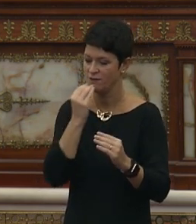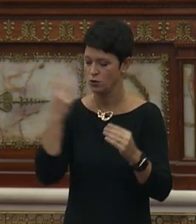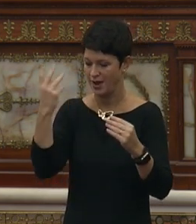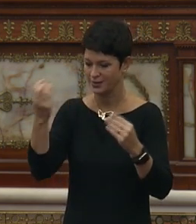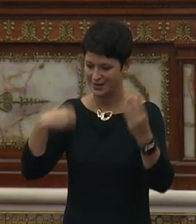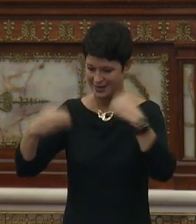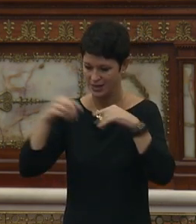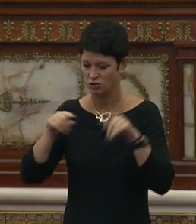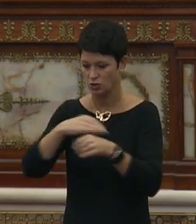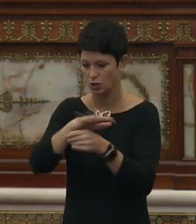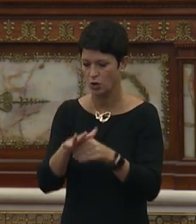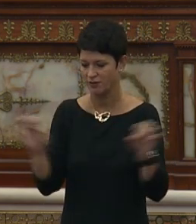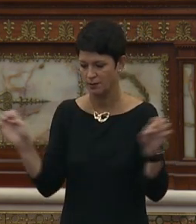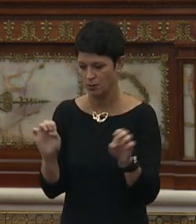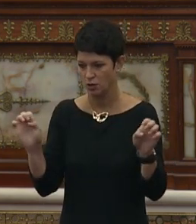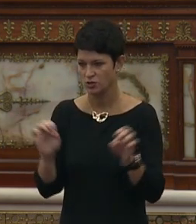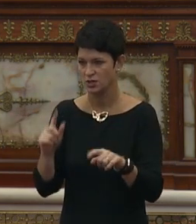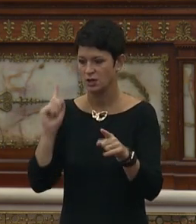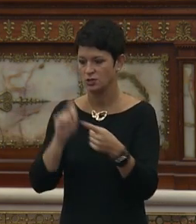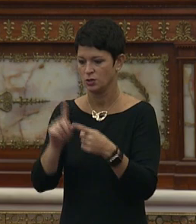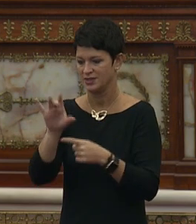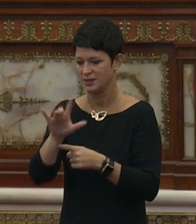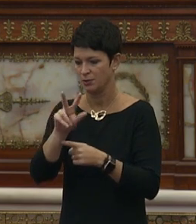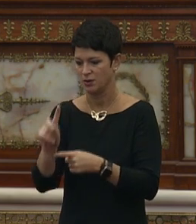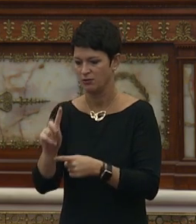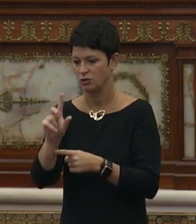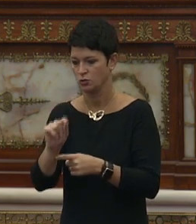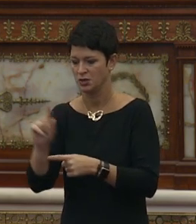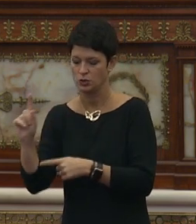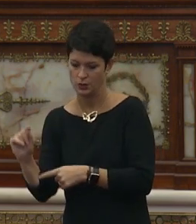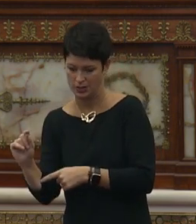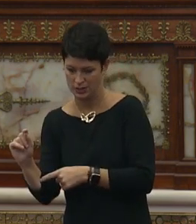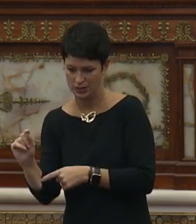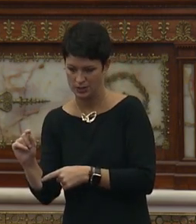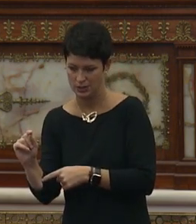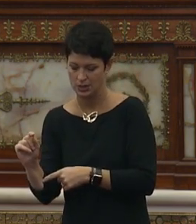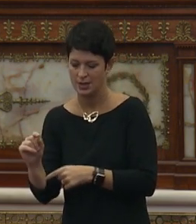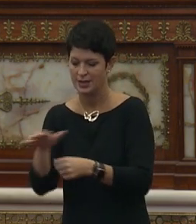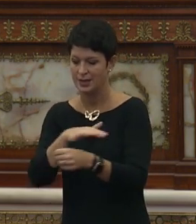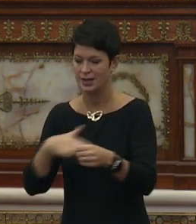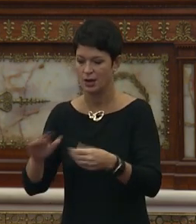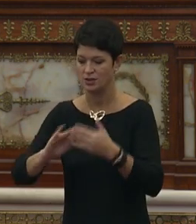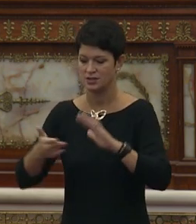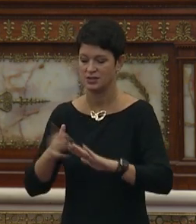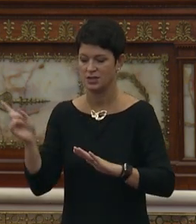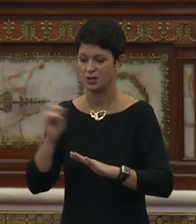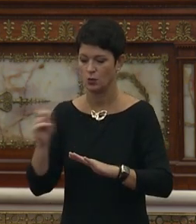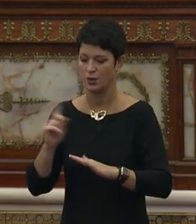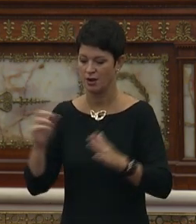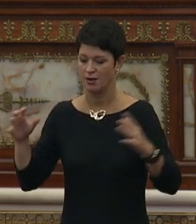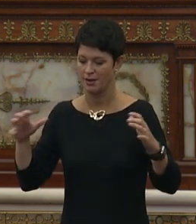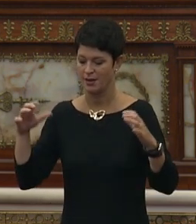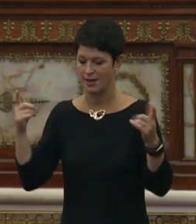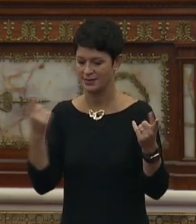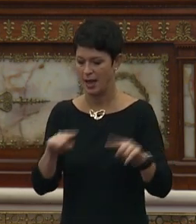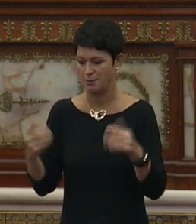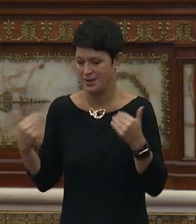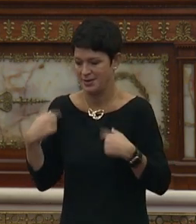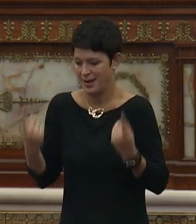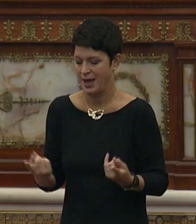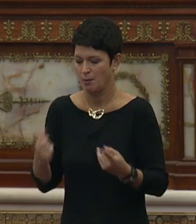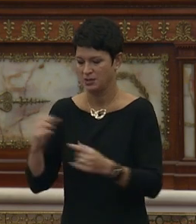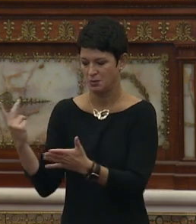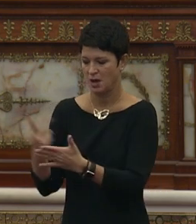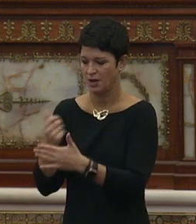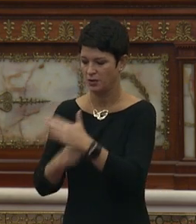During the COVID-19 Emergency and until December 31, 2020, in areas of the city where such activity currently must be otherwise